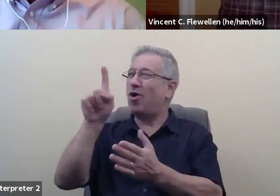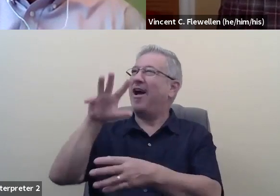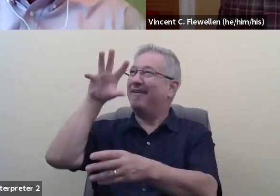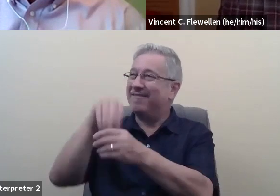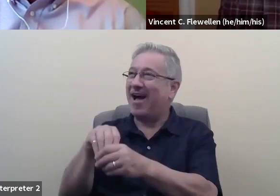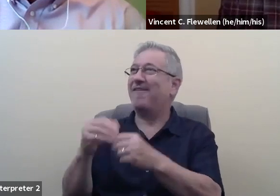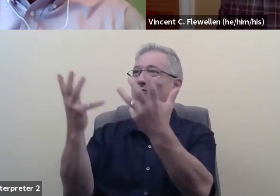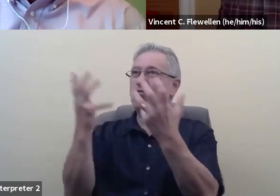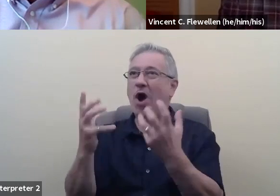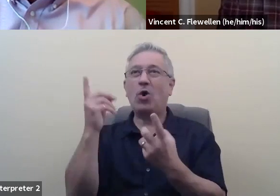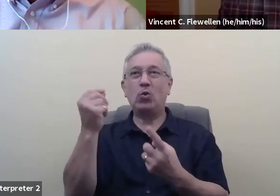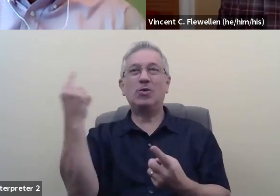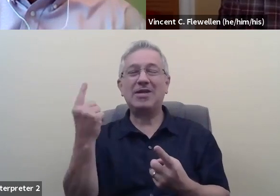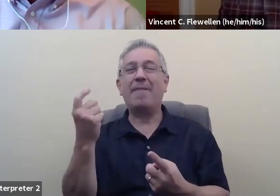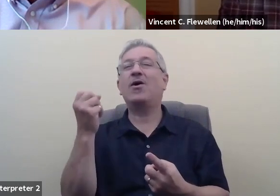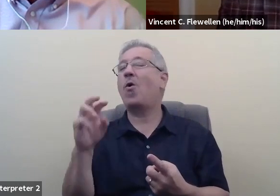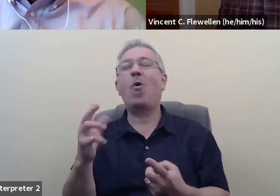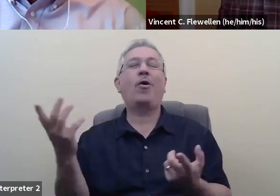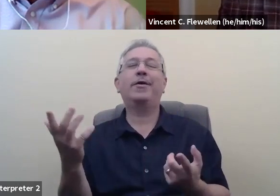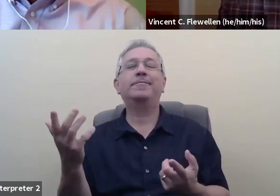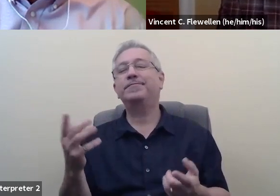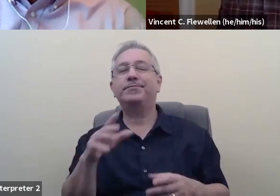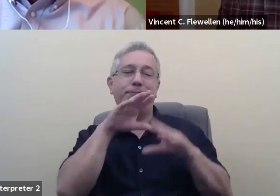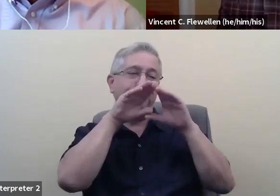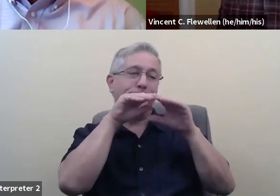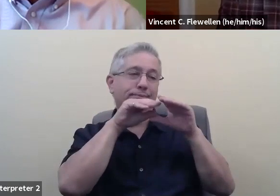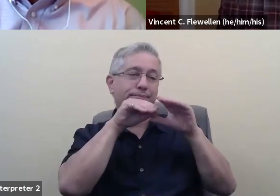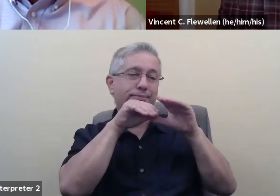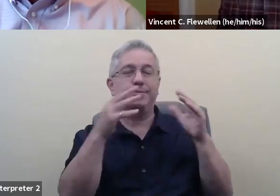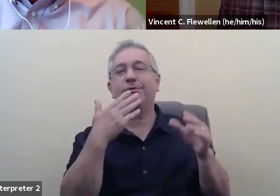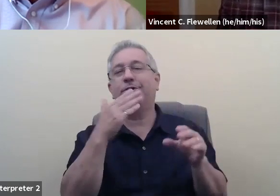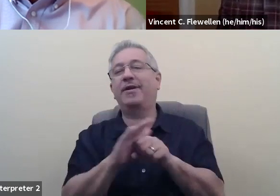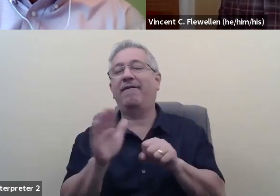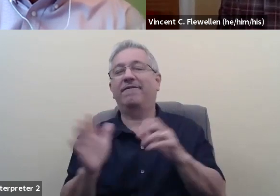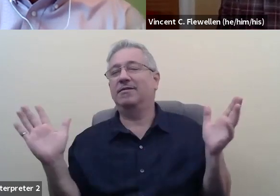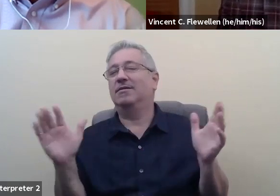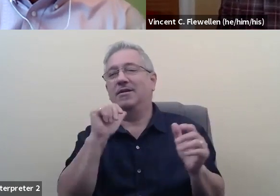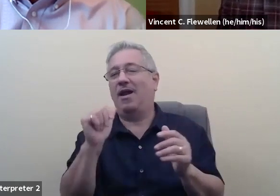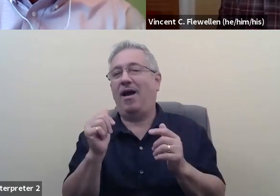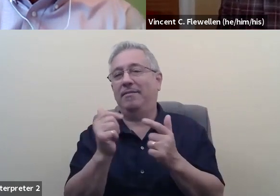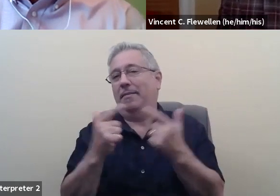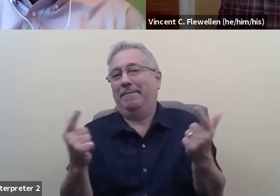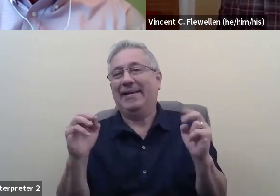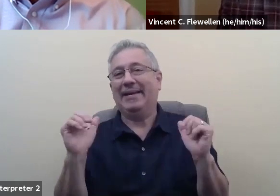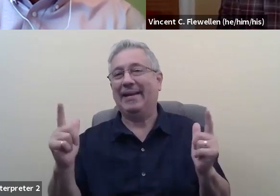movement that we have going on right now. Great point, Alicia. Definitely great point.